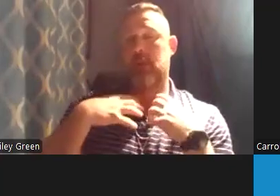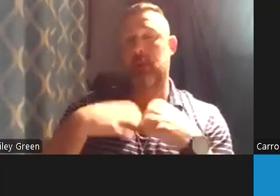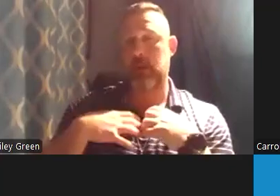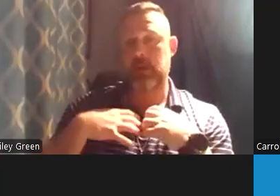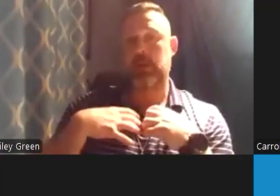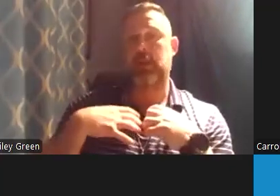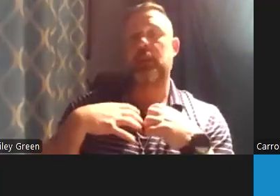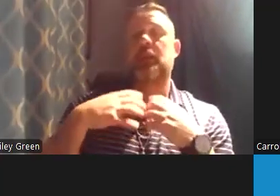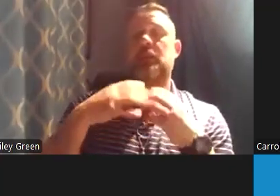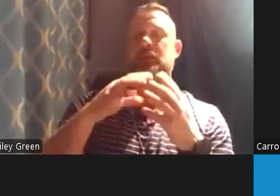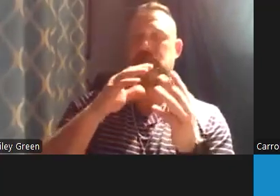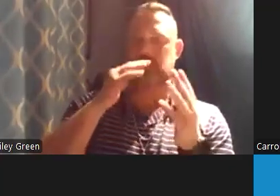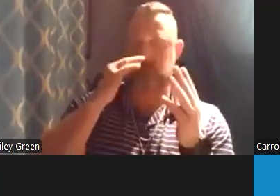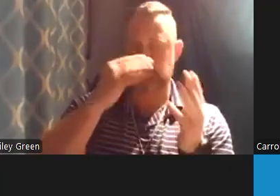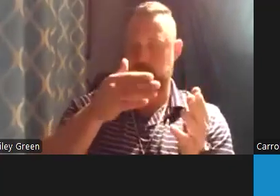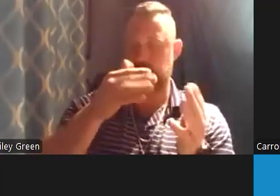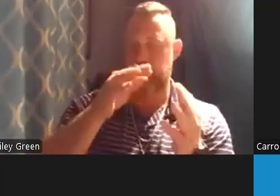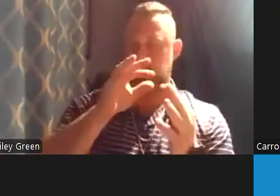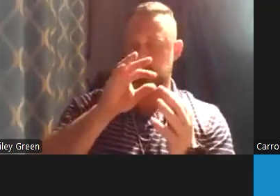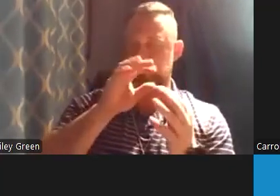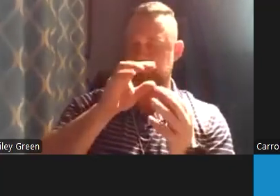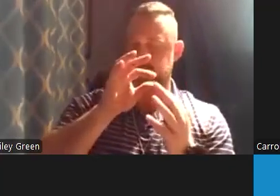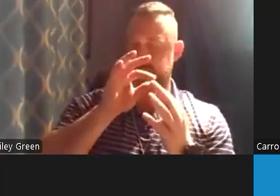pay special attention to that very important group.